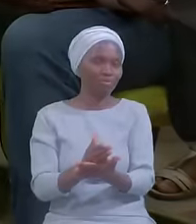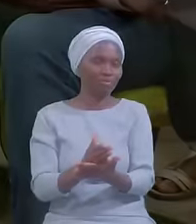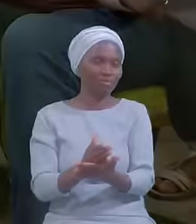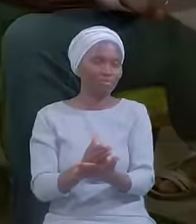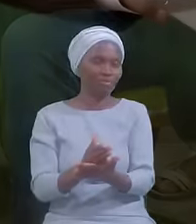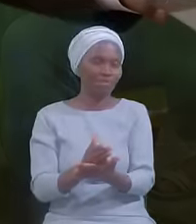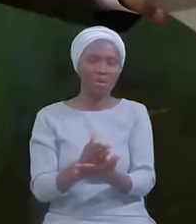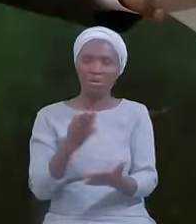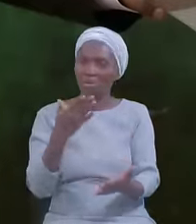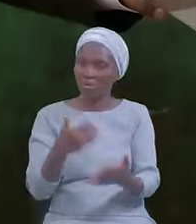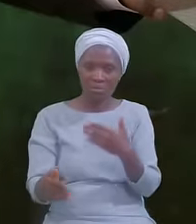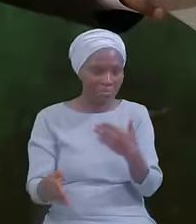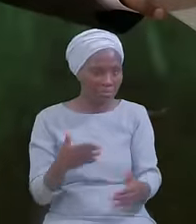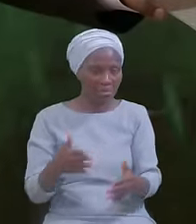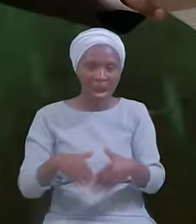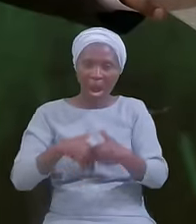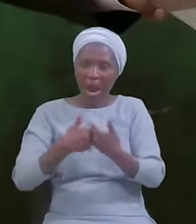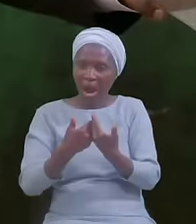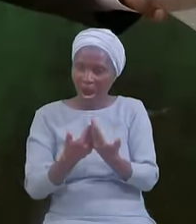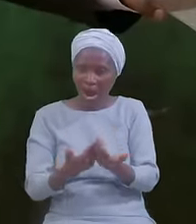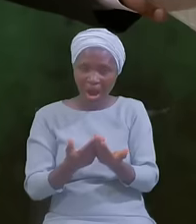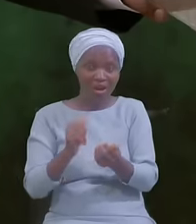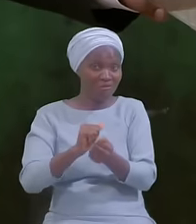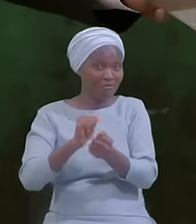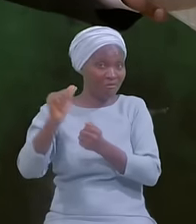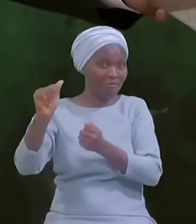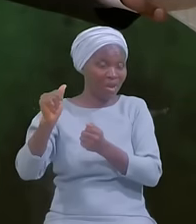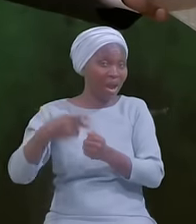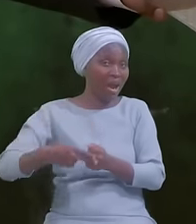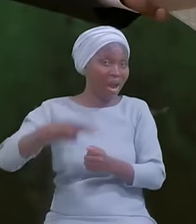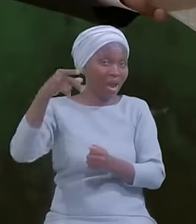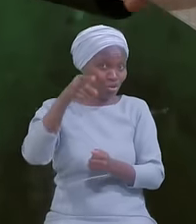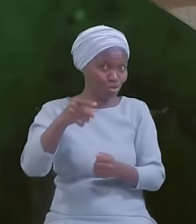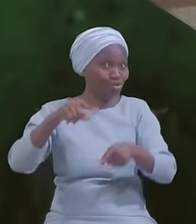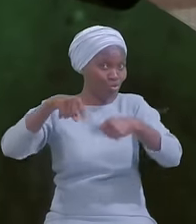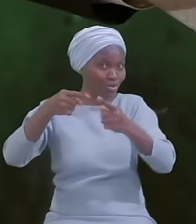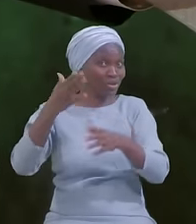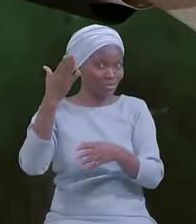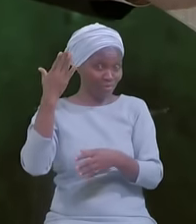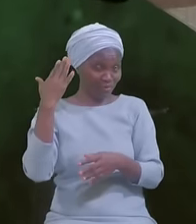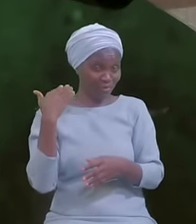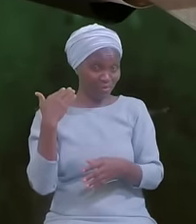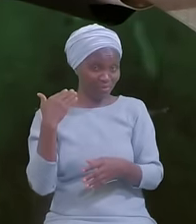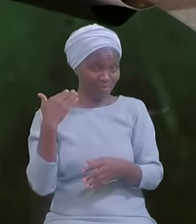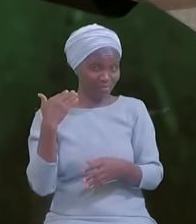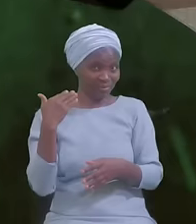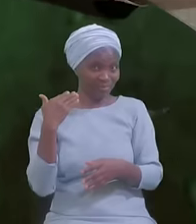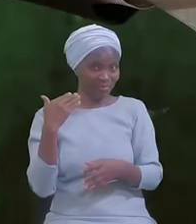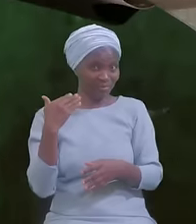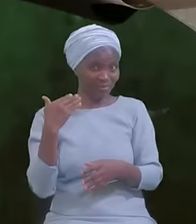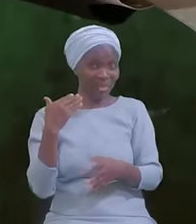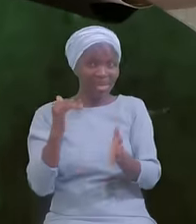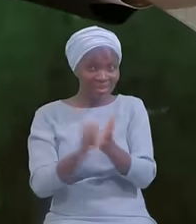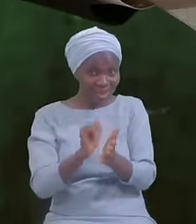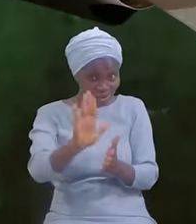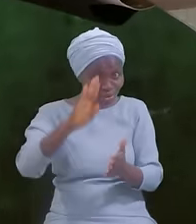No matter how far you went, how high you went, that your